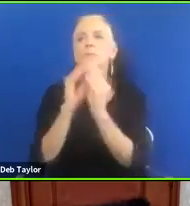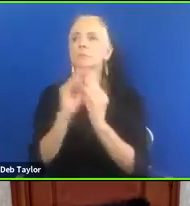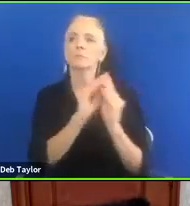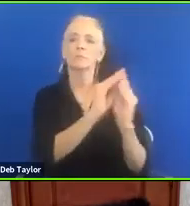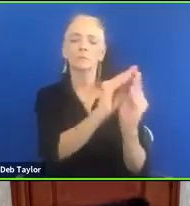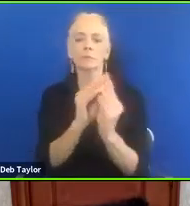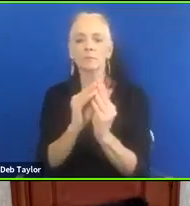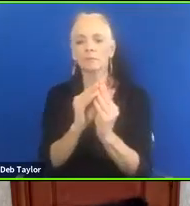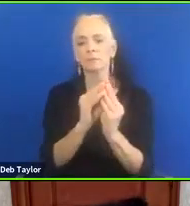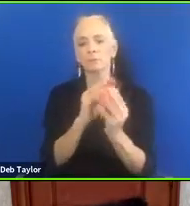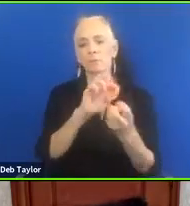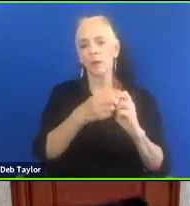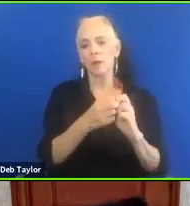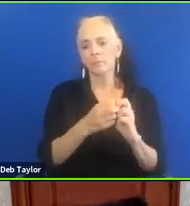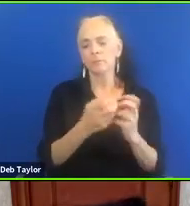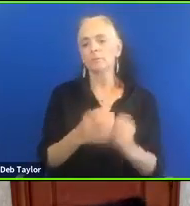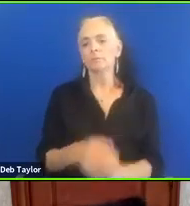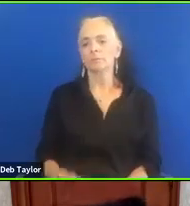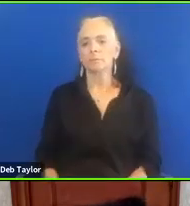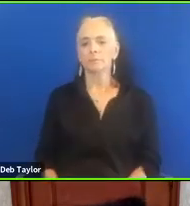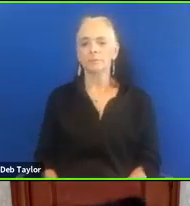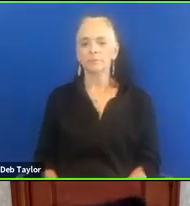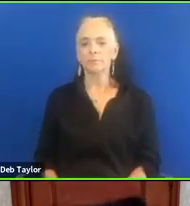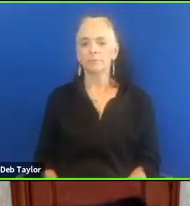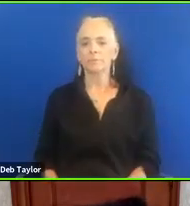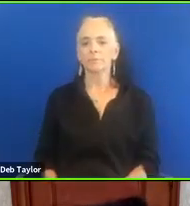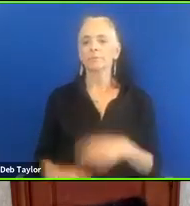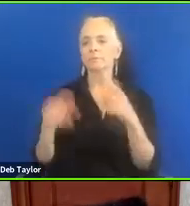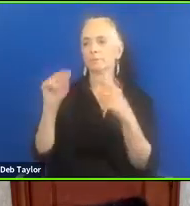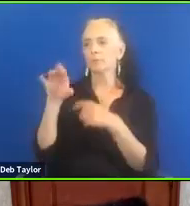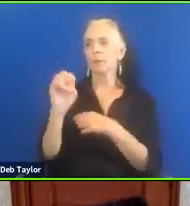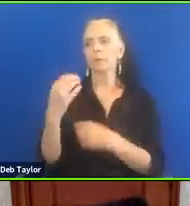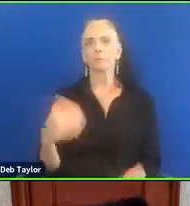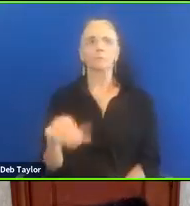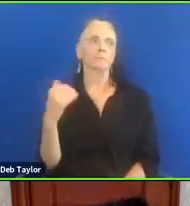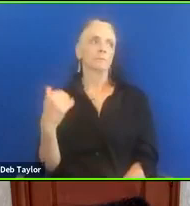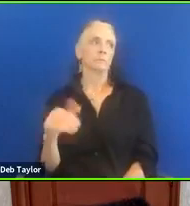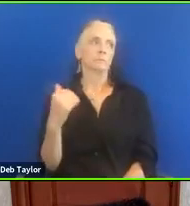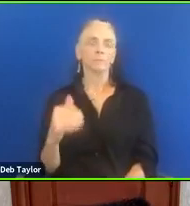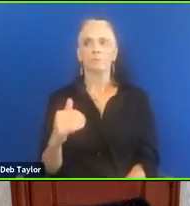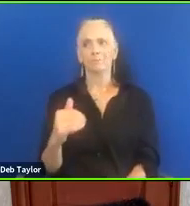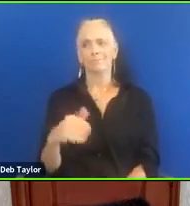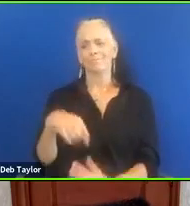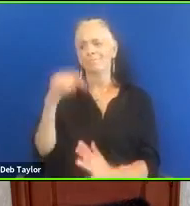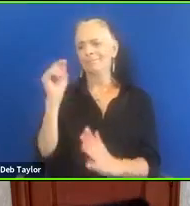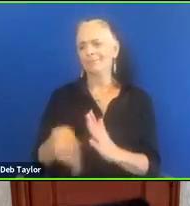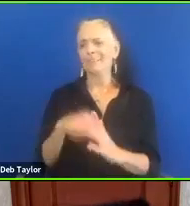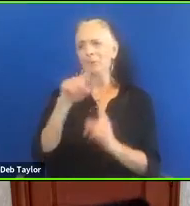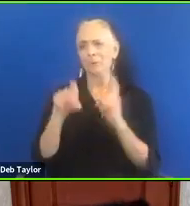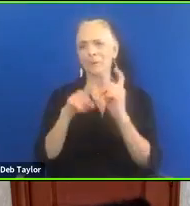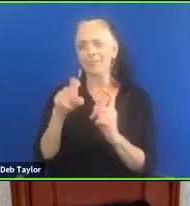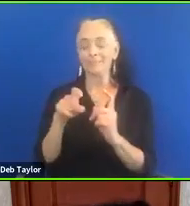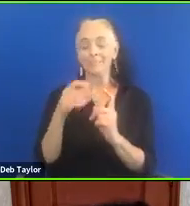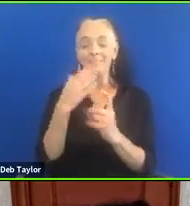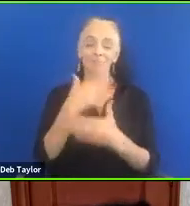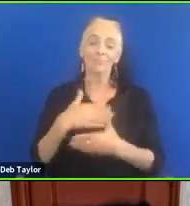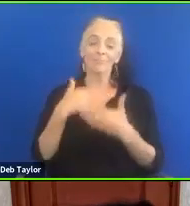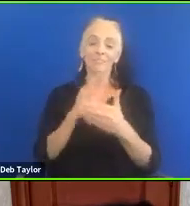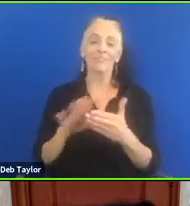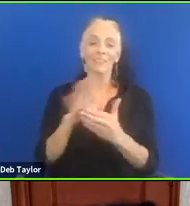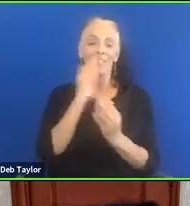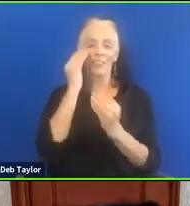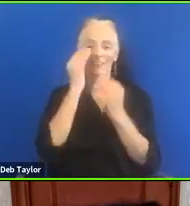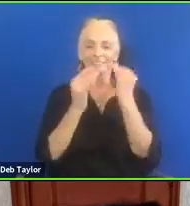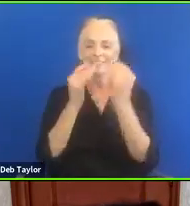Great, thank you all. As you can tell, we have some really deep, well thought out questions. So definitely appreciate hearing your thoughts on